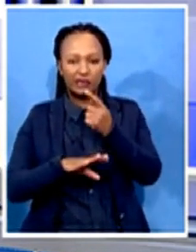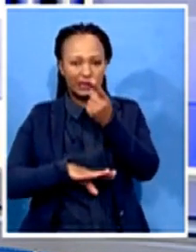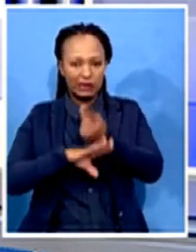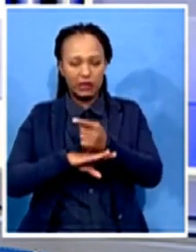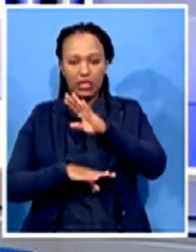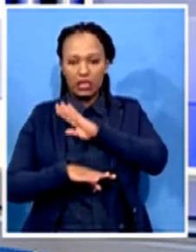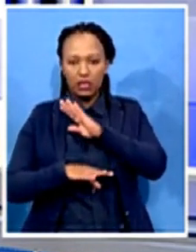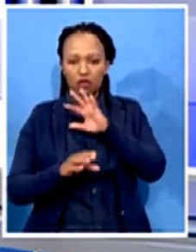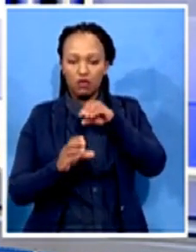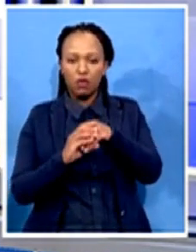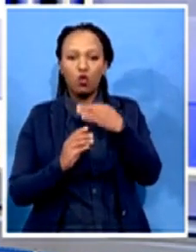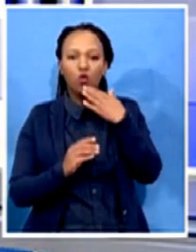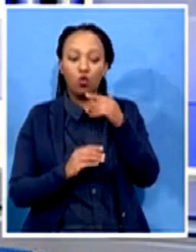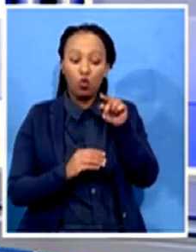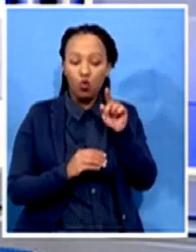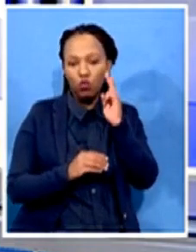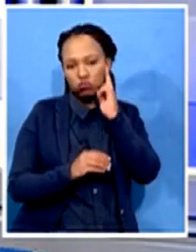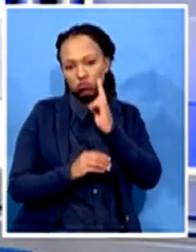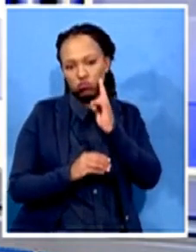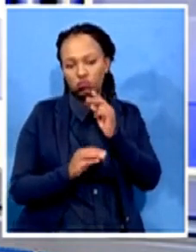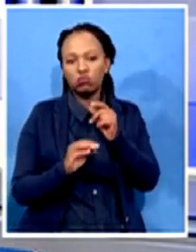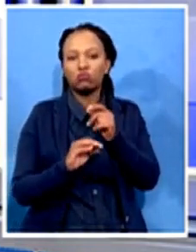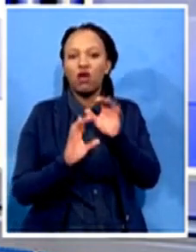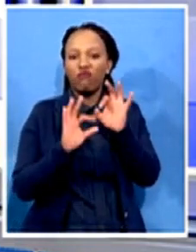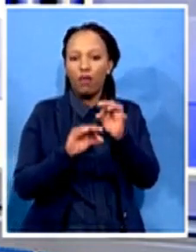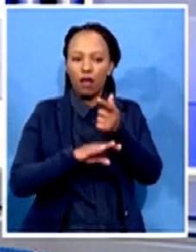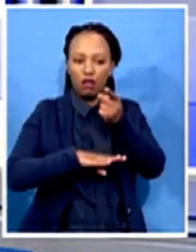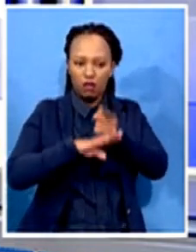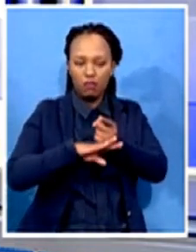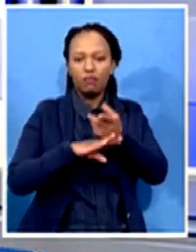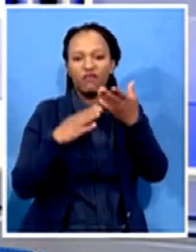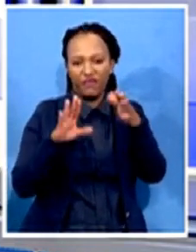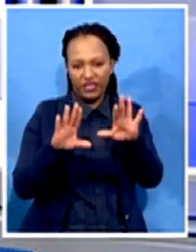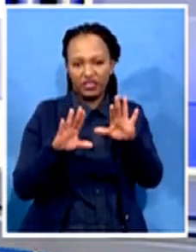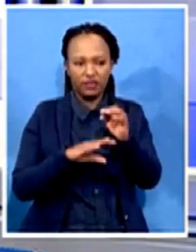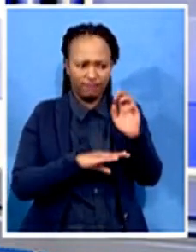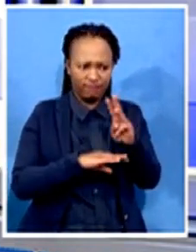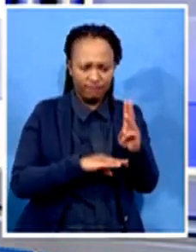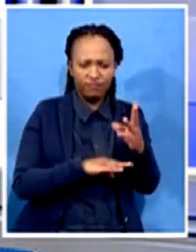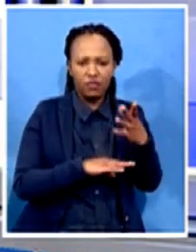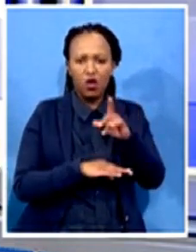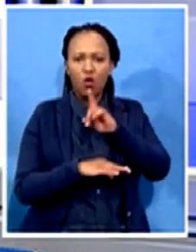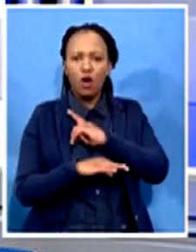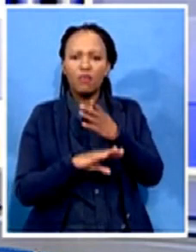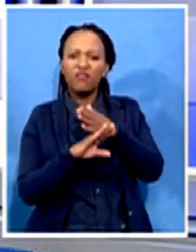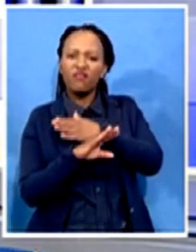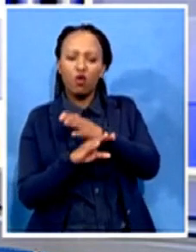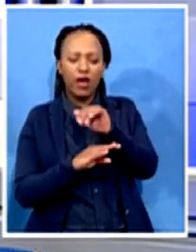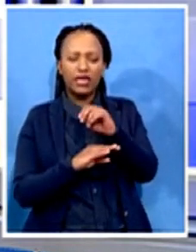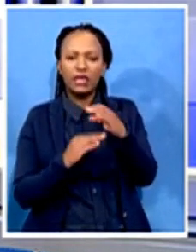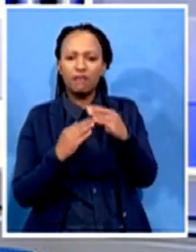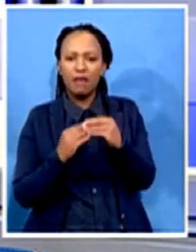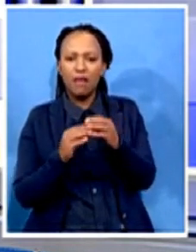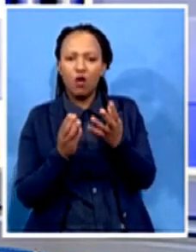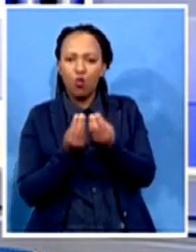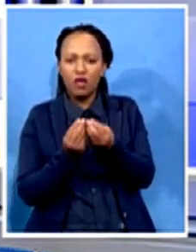with a formal reprimand for conveying an African National Congress delegation to Zimbabwe on an aircraft of the South